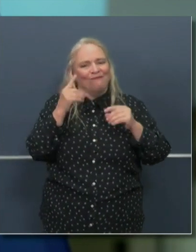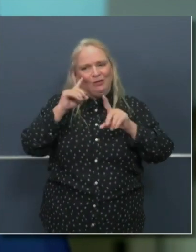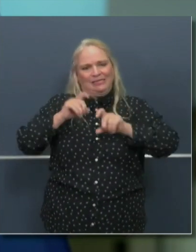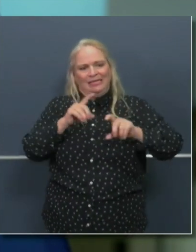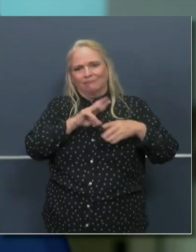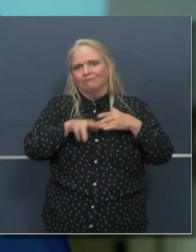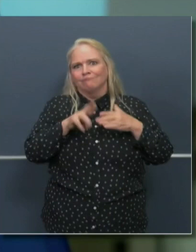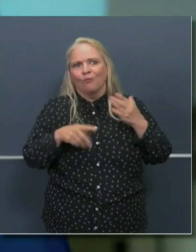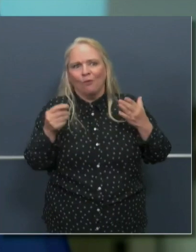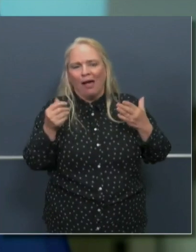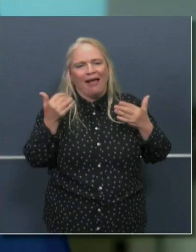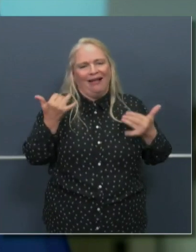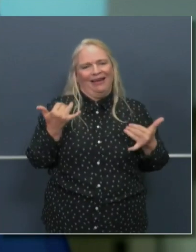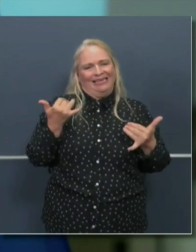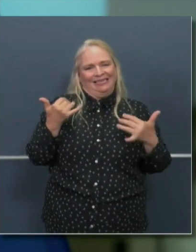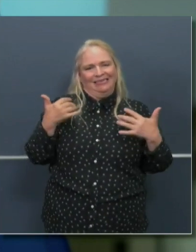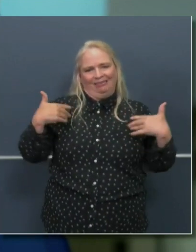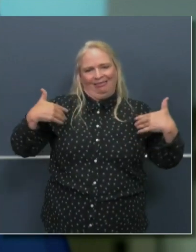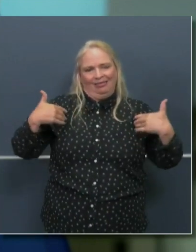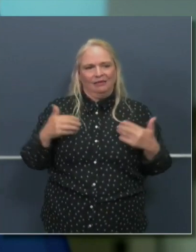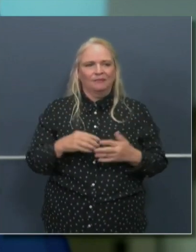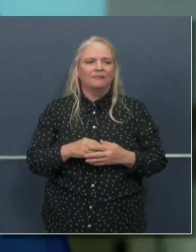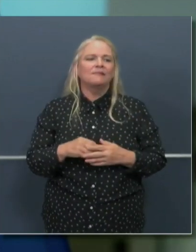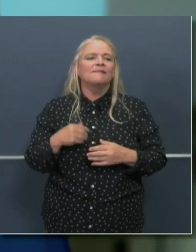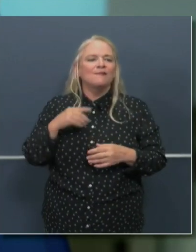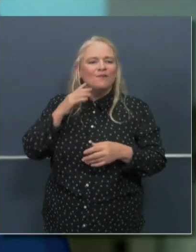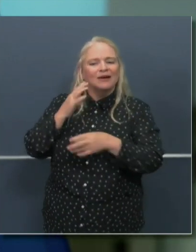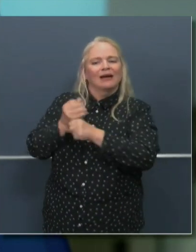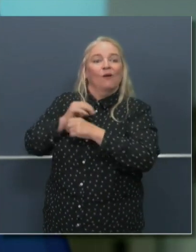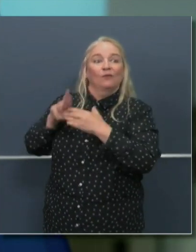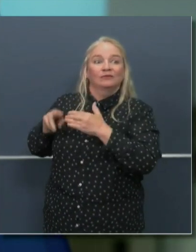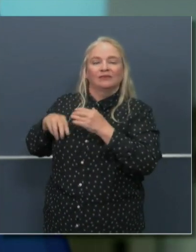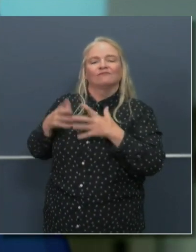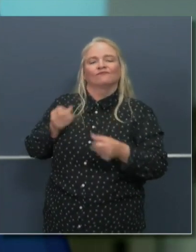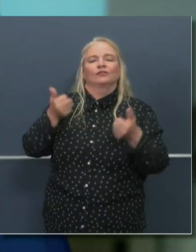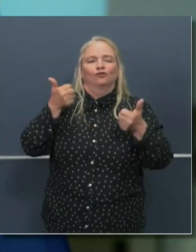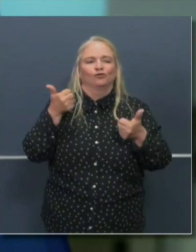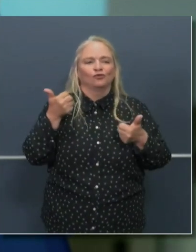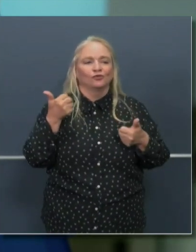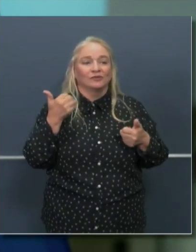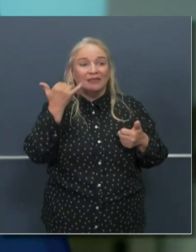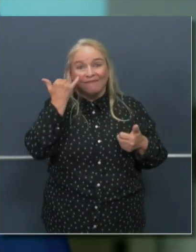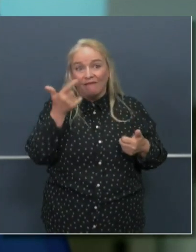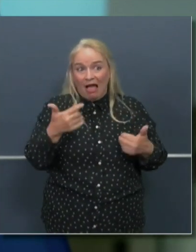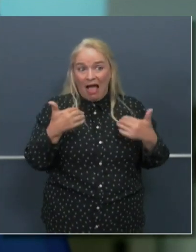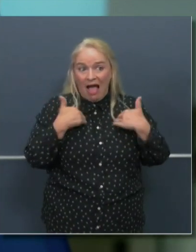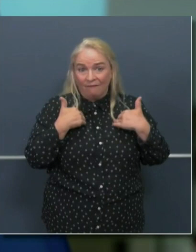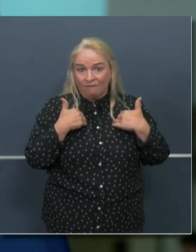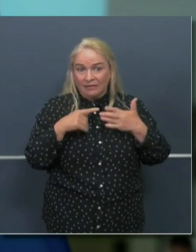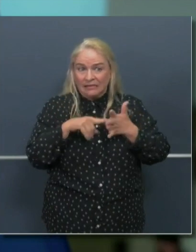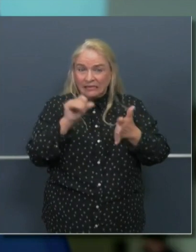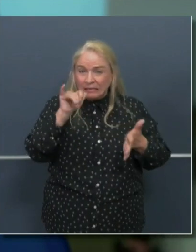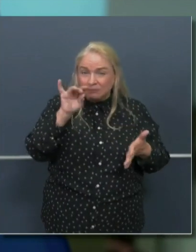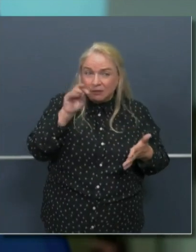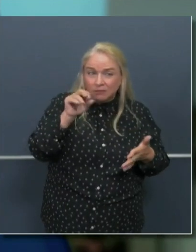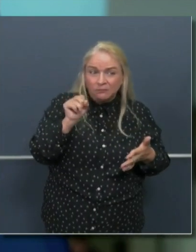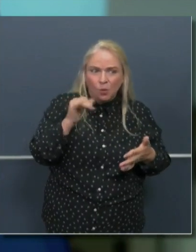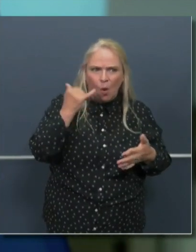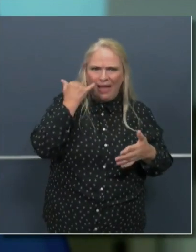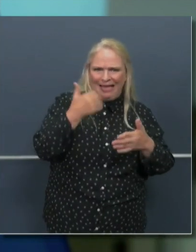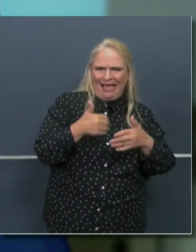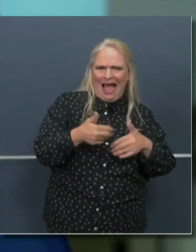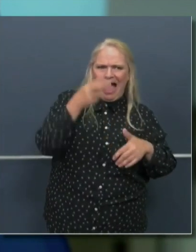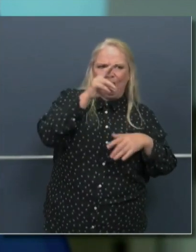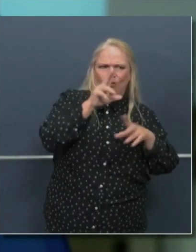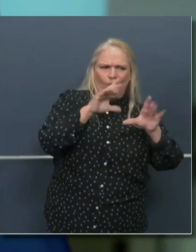that response time diminished substantially. Look, if you have symptoms, if you're in a high-risk category, if you're in a